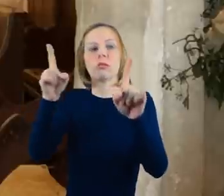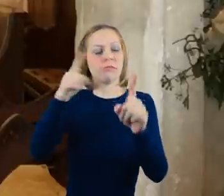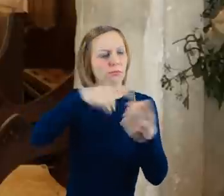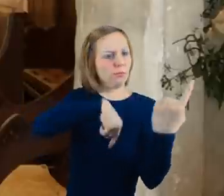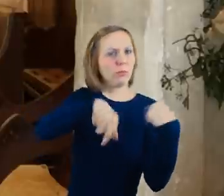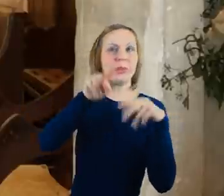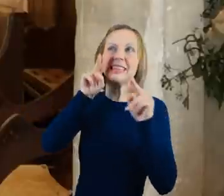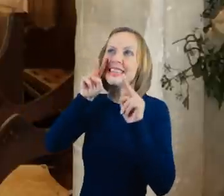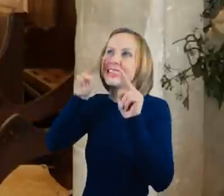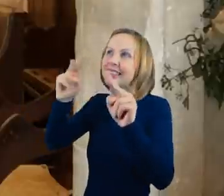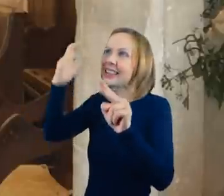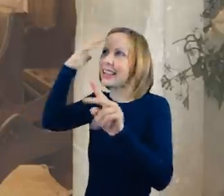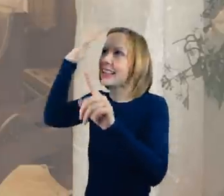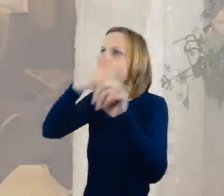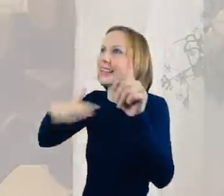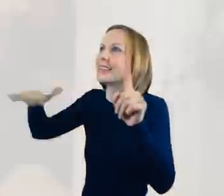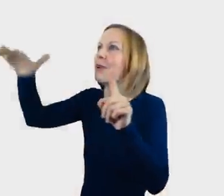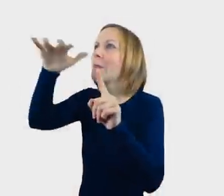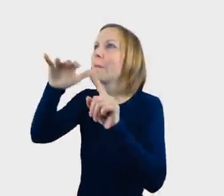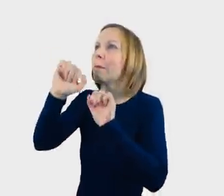the world that he made.